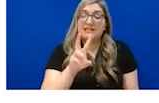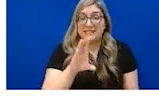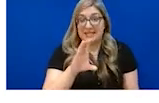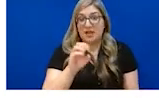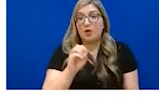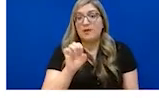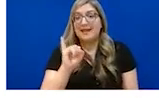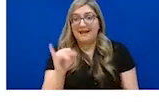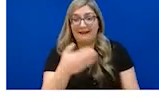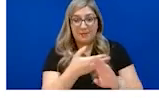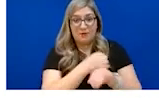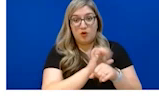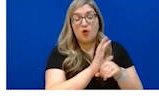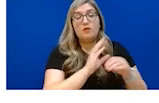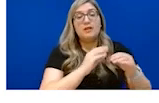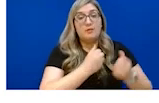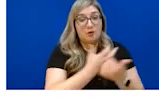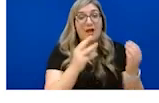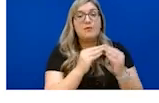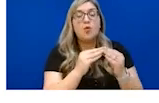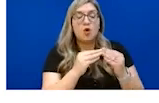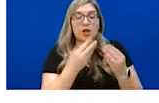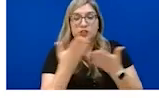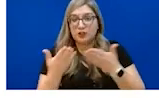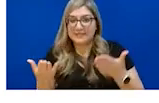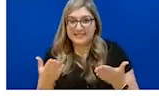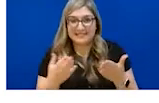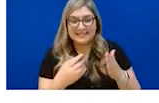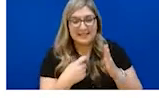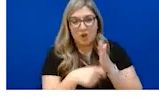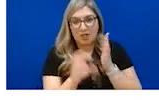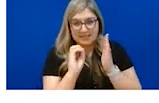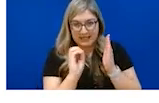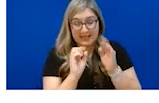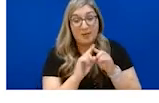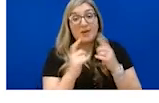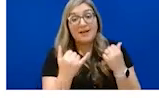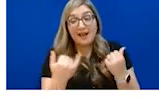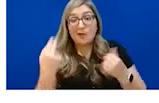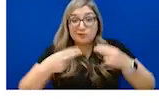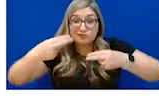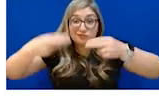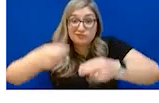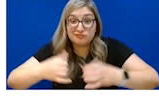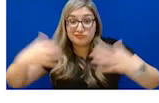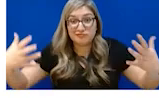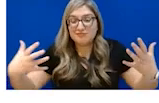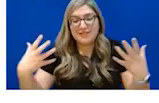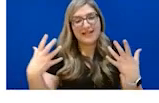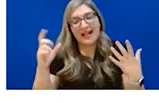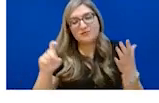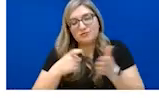cost. And now that everybody's in it, they can't do that anymore. And they're really leaving that up